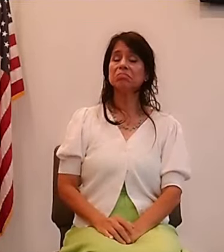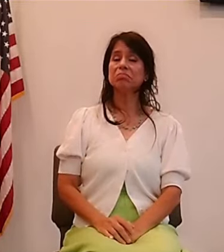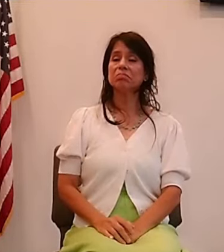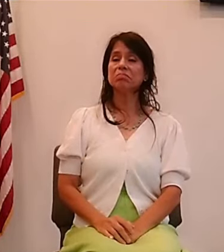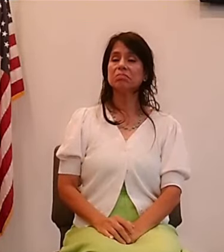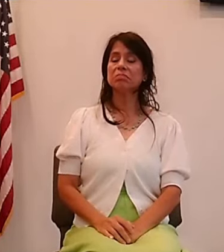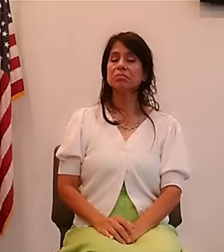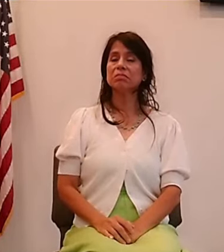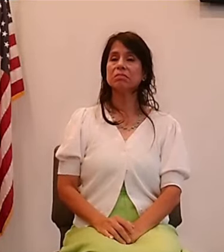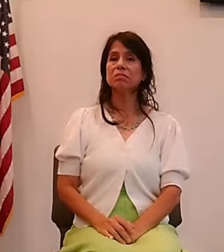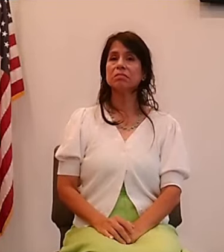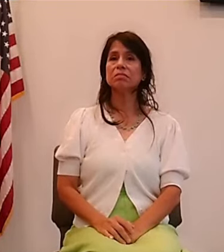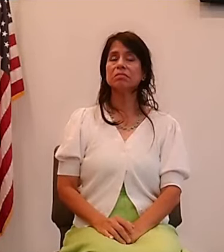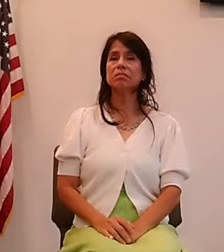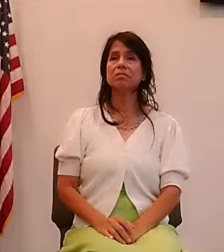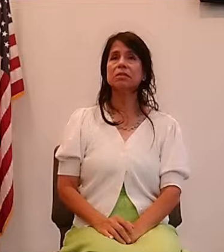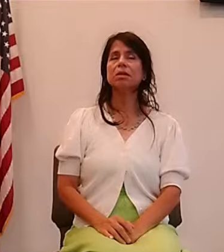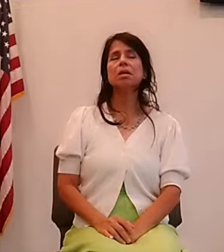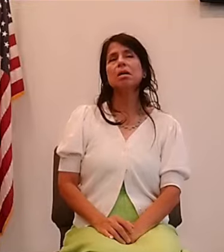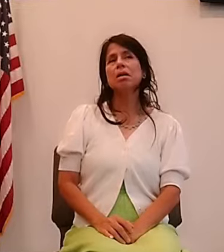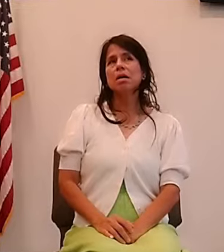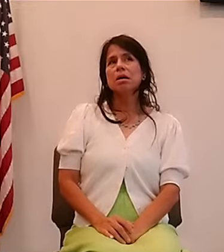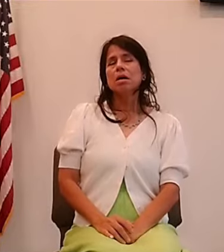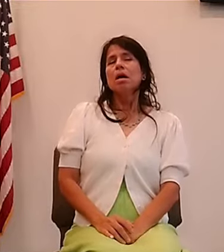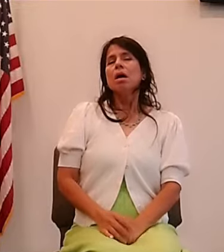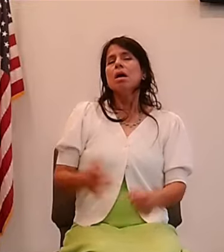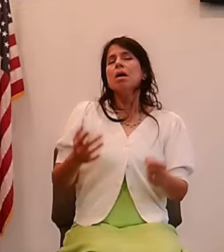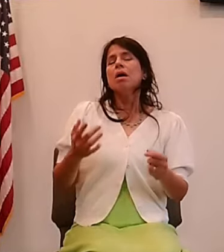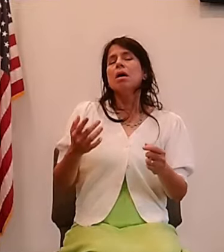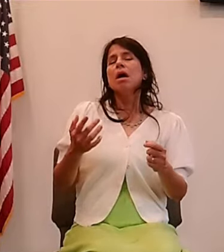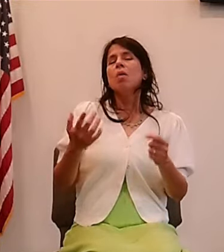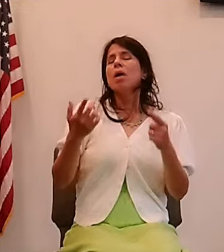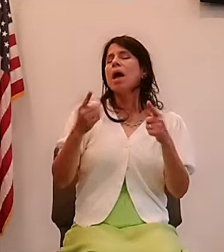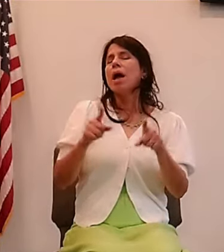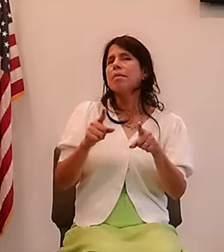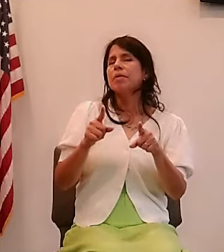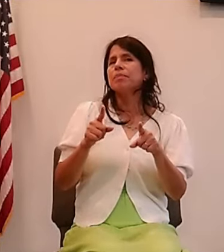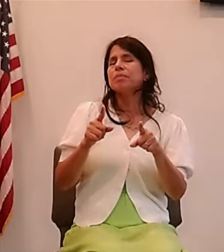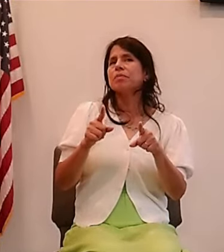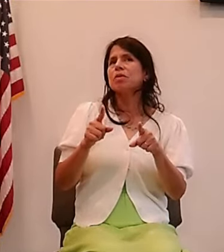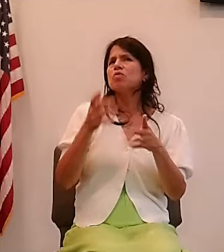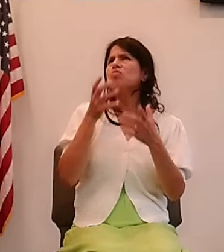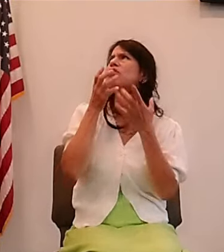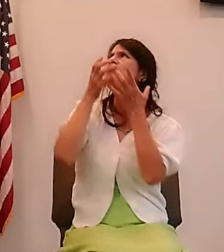What we're believing in when we cry out to God, I can't emphasize this enough.